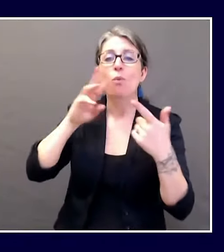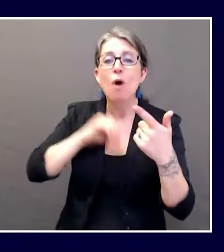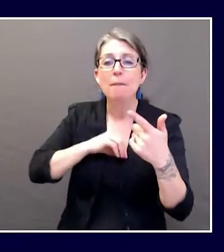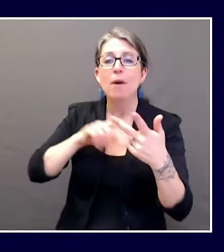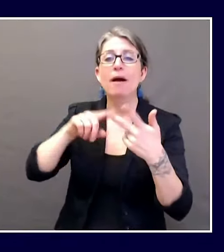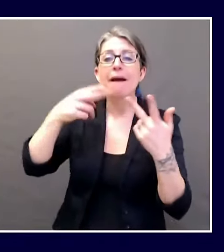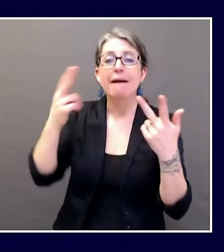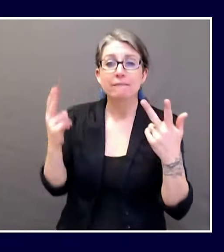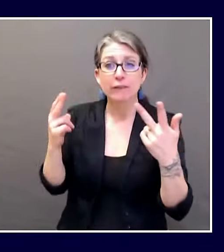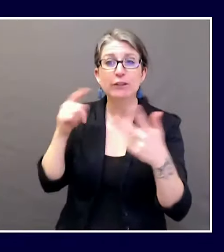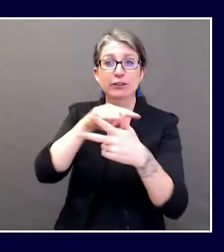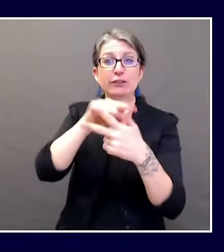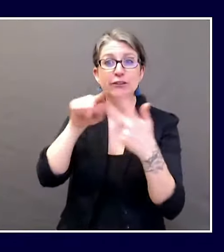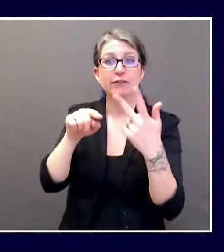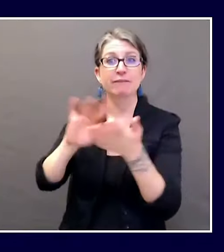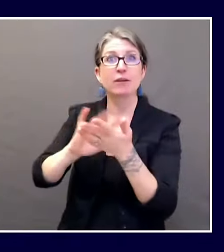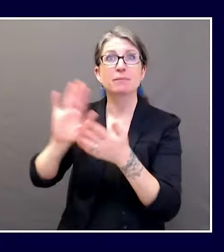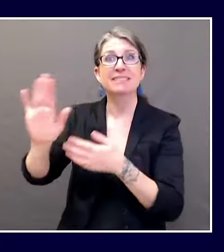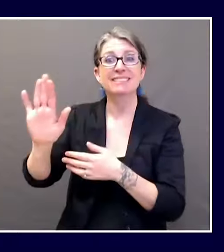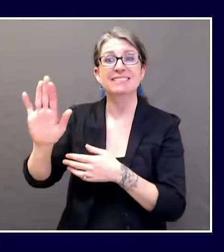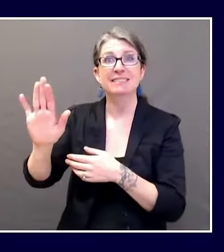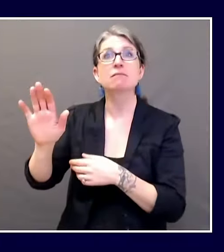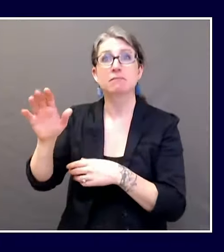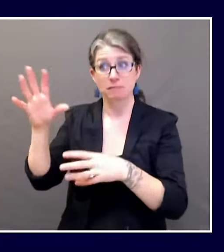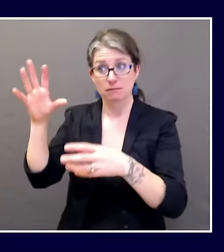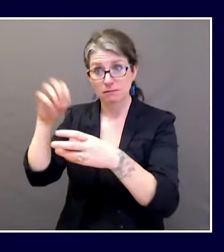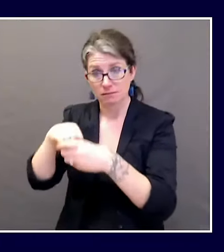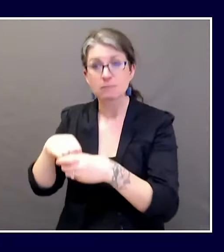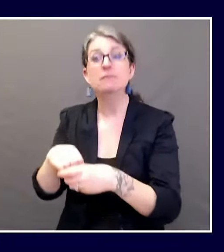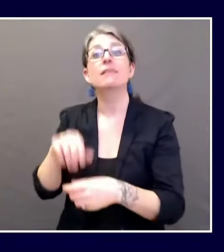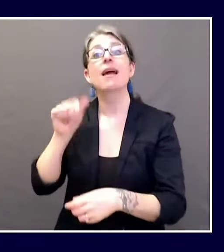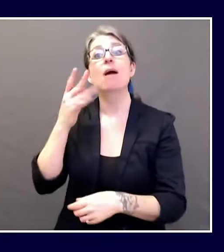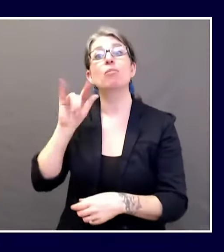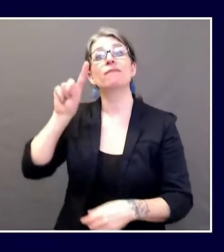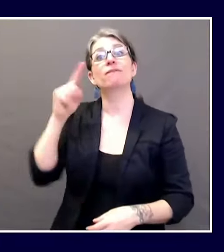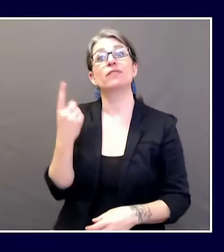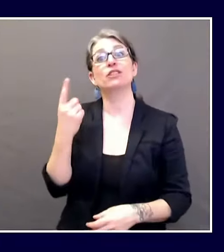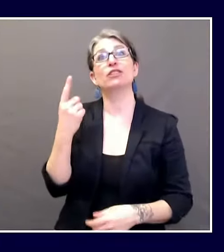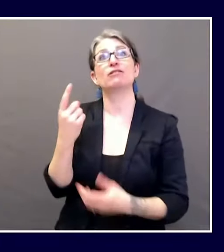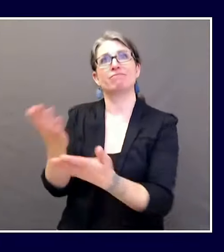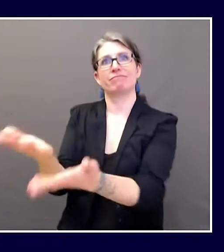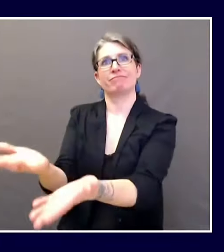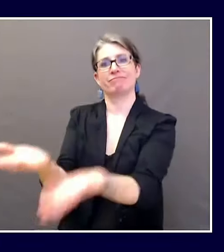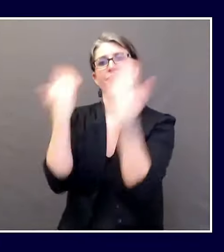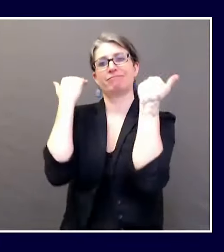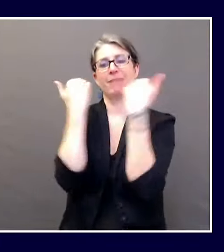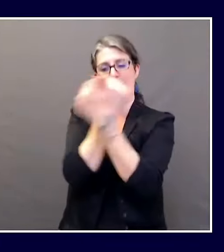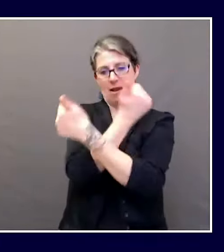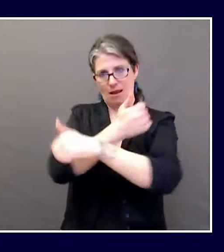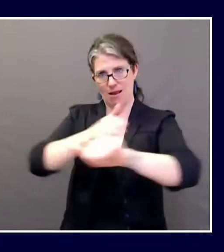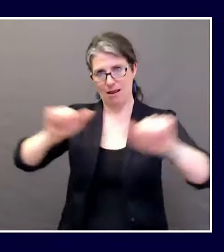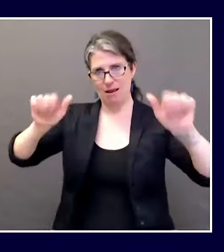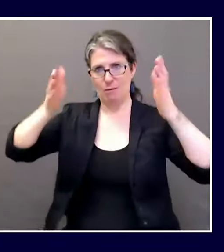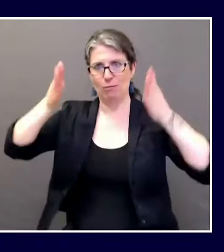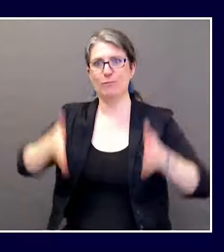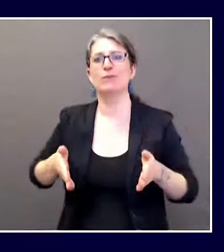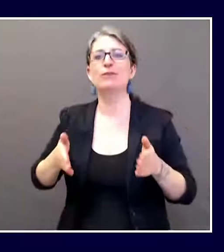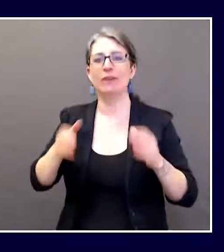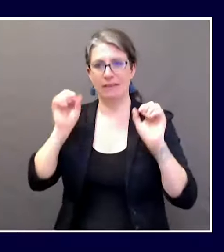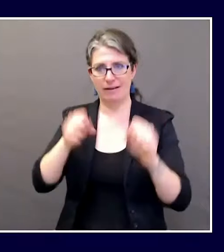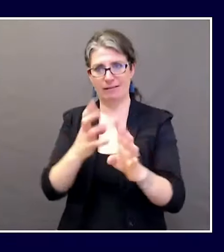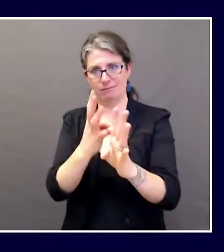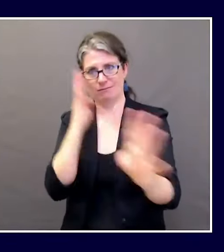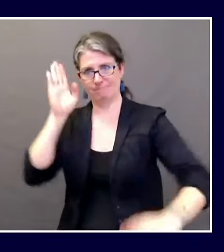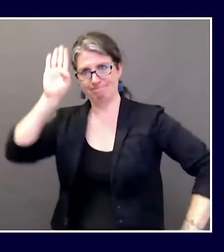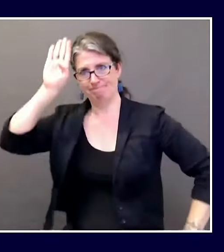vaccinating largely educators and childcare, they will be vaccinating a broader mix of people. There have also, so I think in that